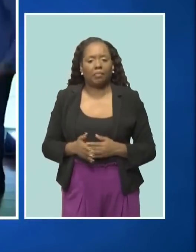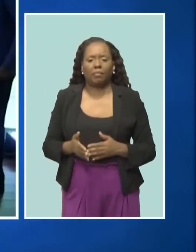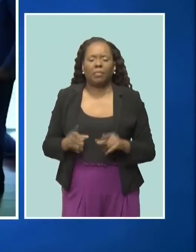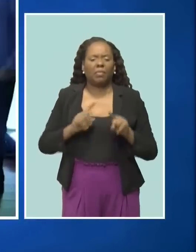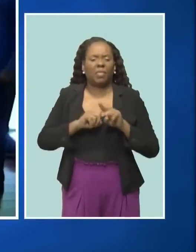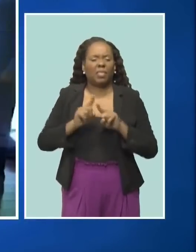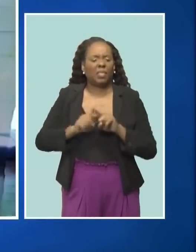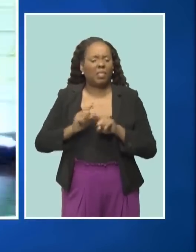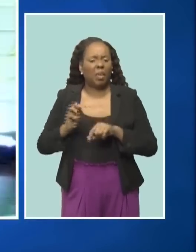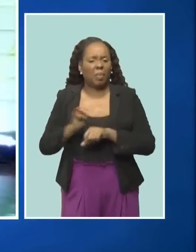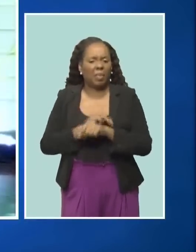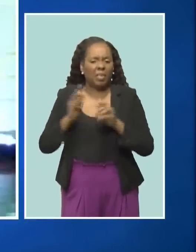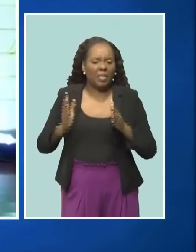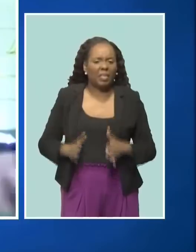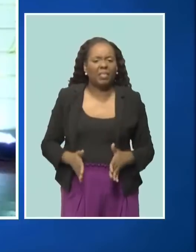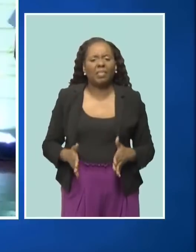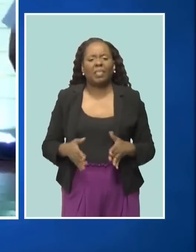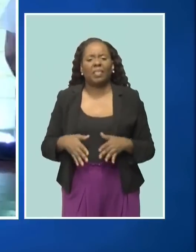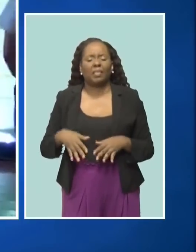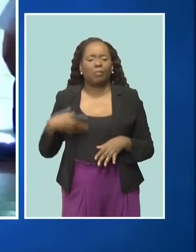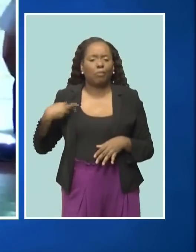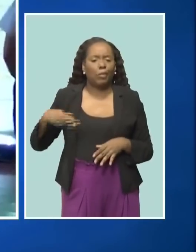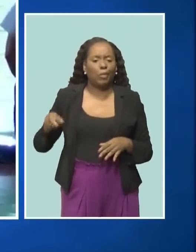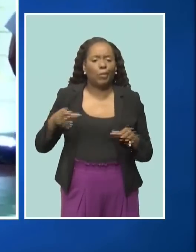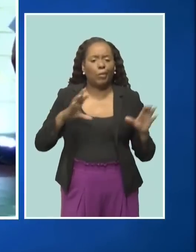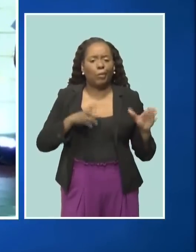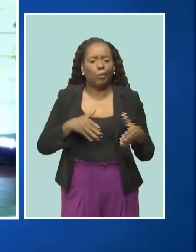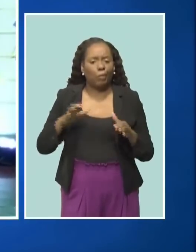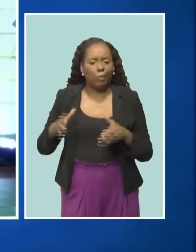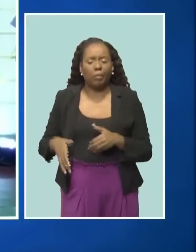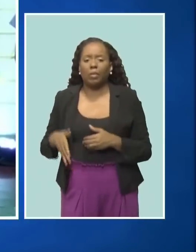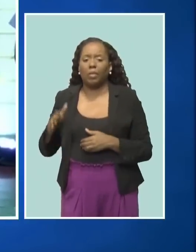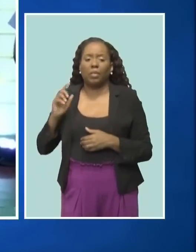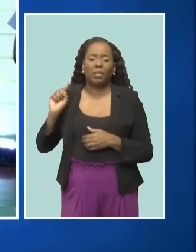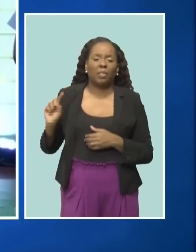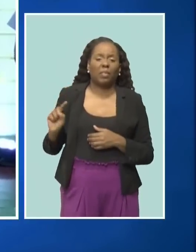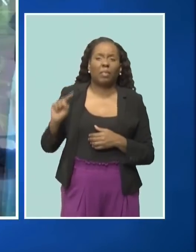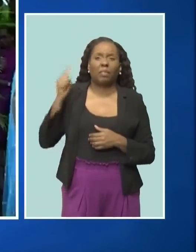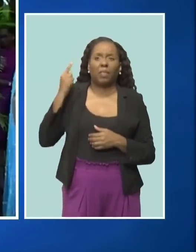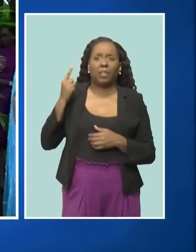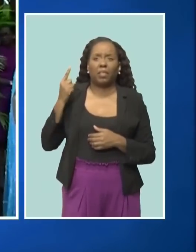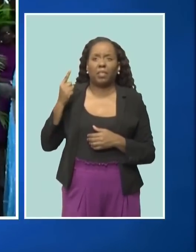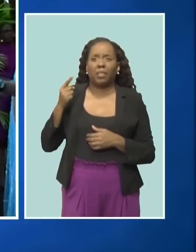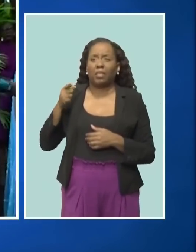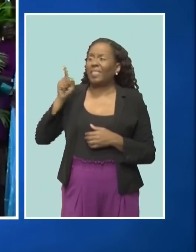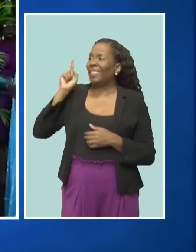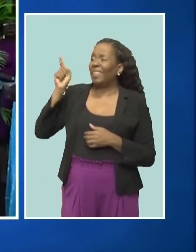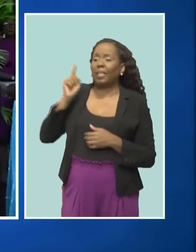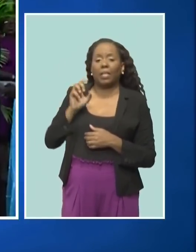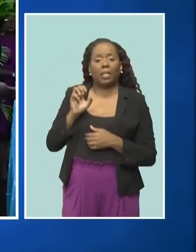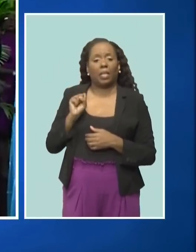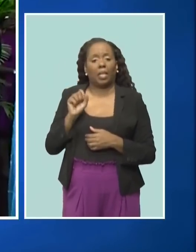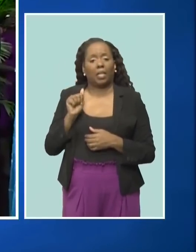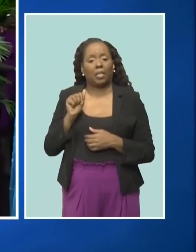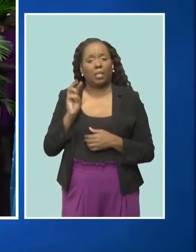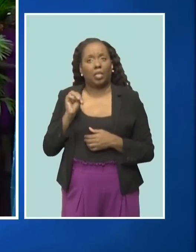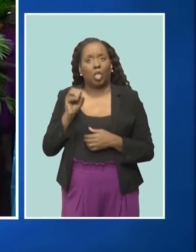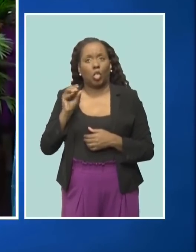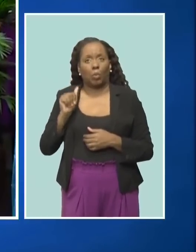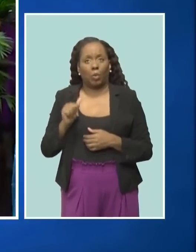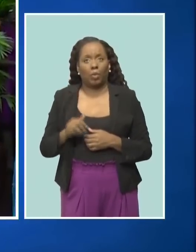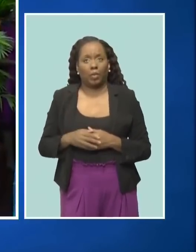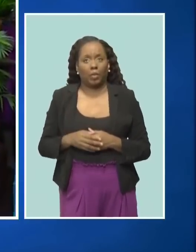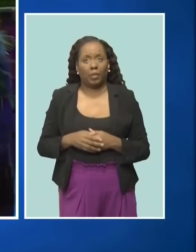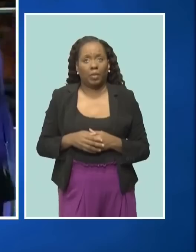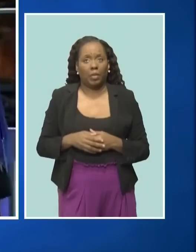senior officials, civil society and faith groups is the first to be held in a small island developing state in the Pacific. Ms.